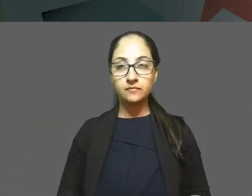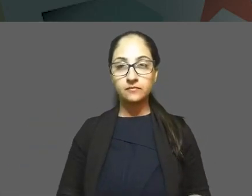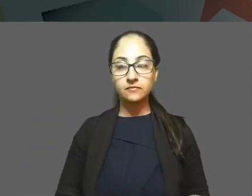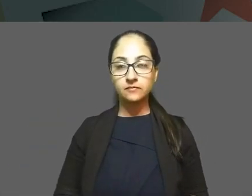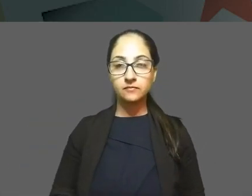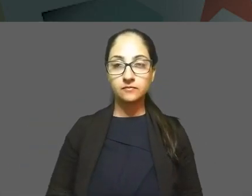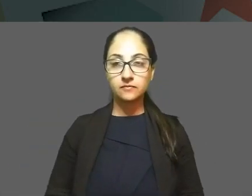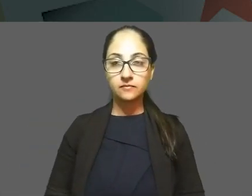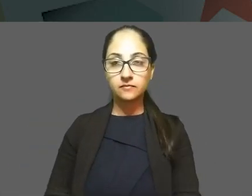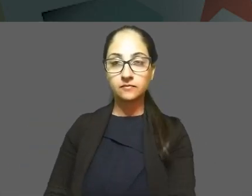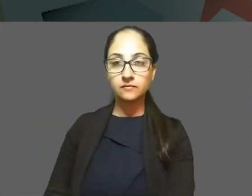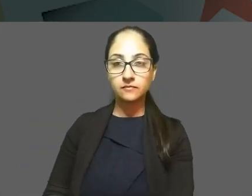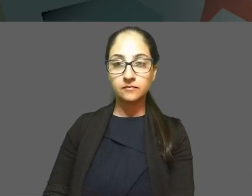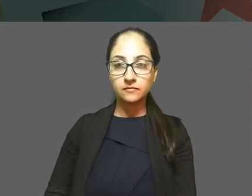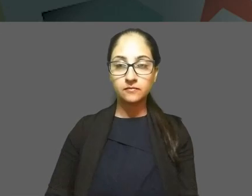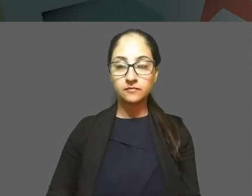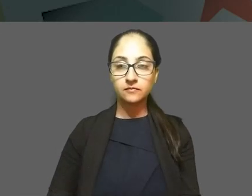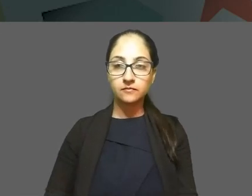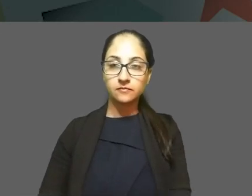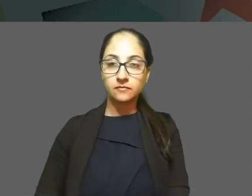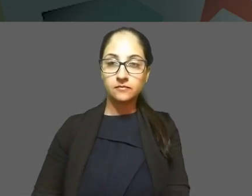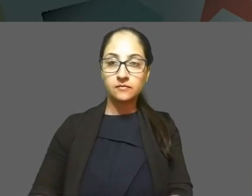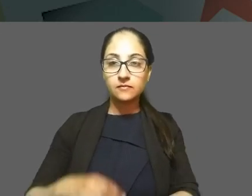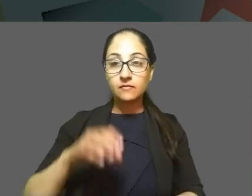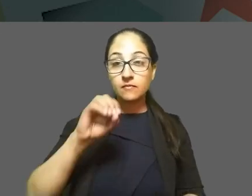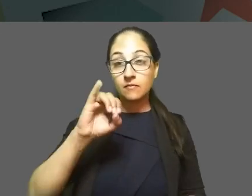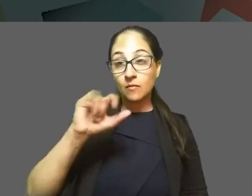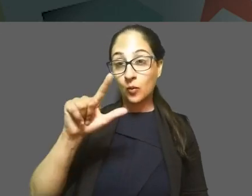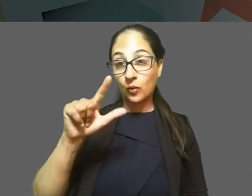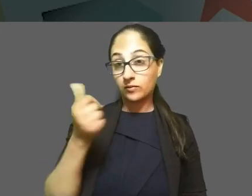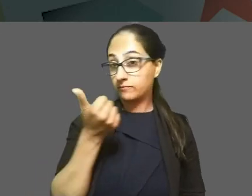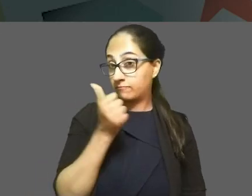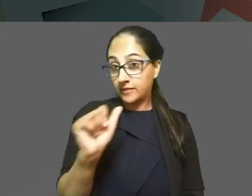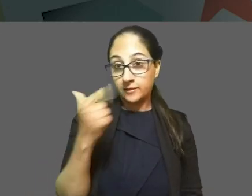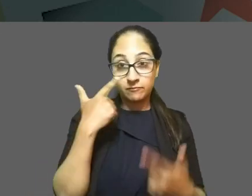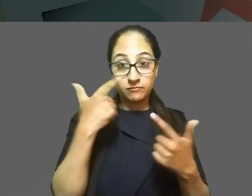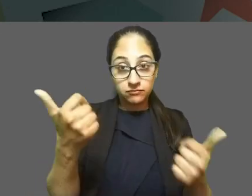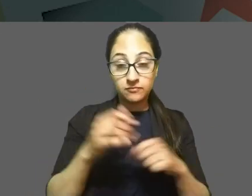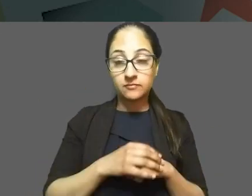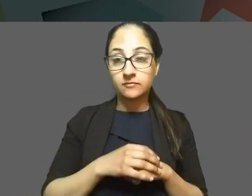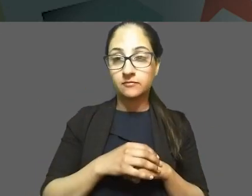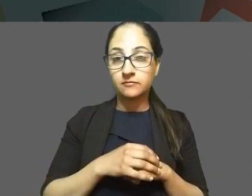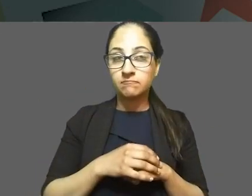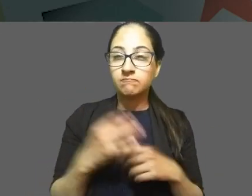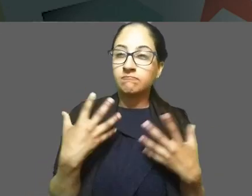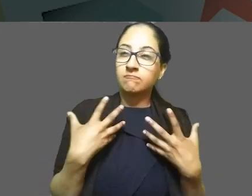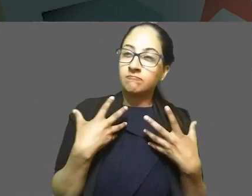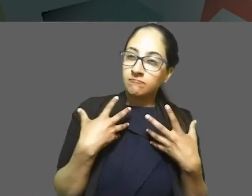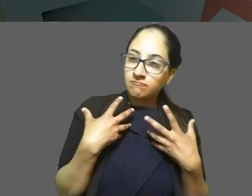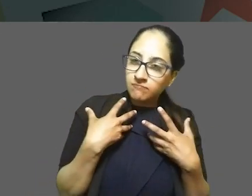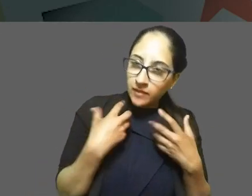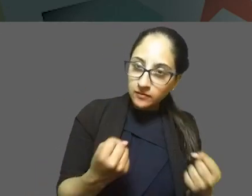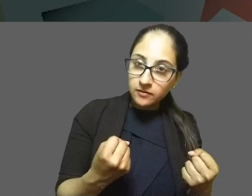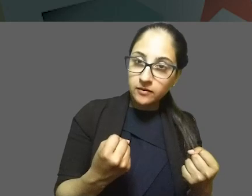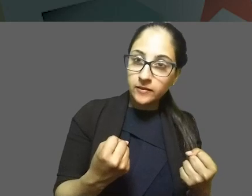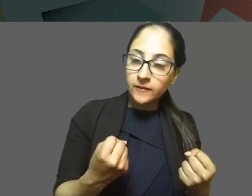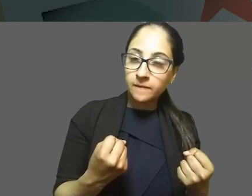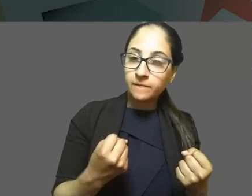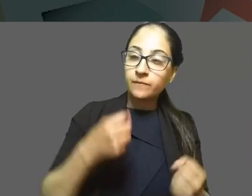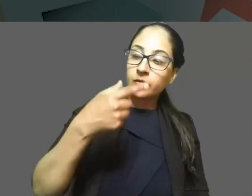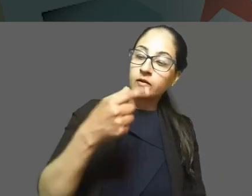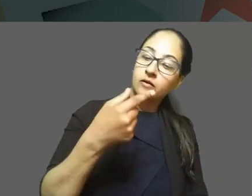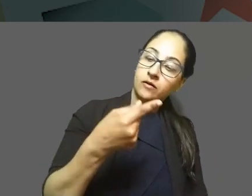use any type of oil. You know, if you want to have a little healthier option, you can